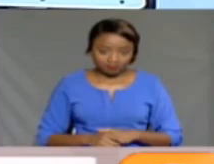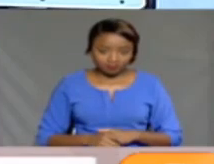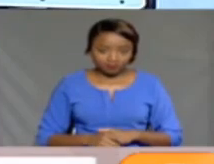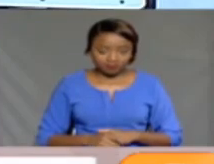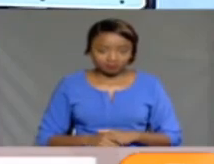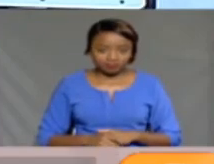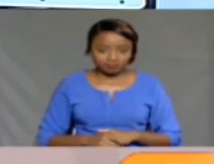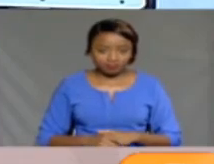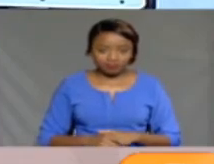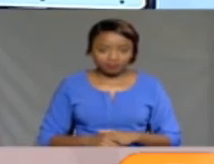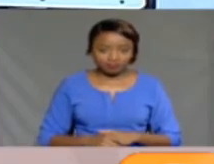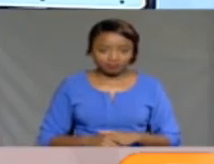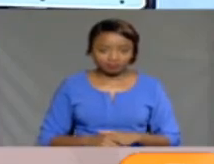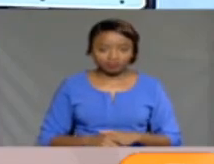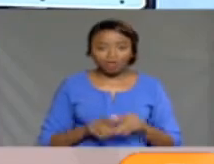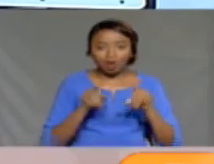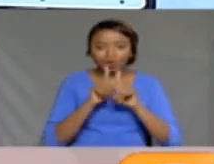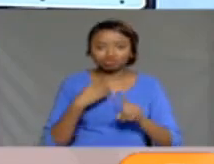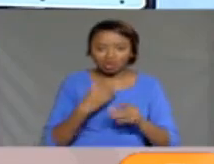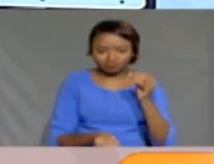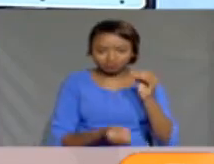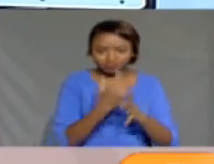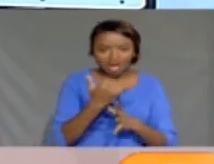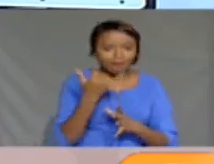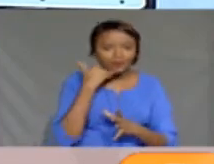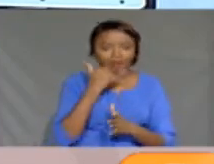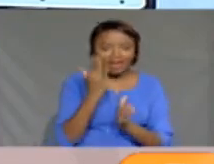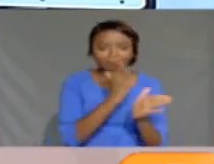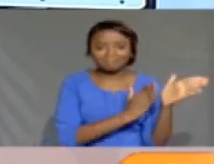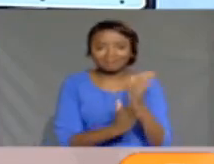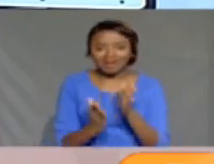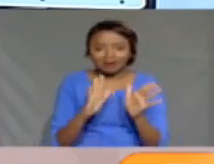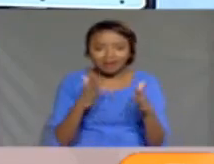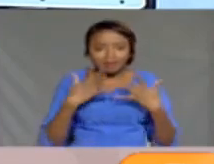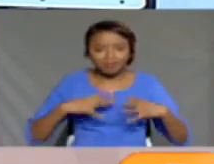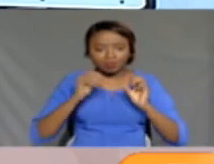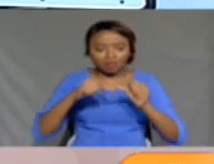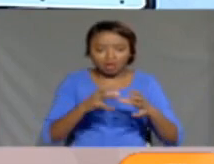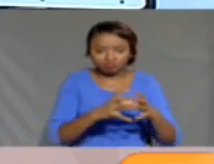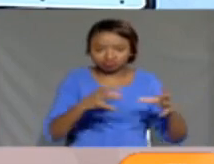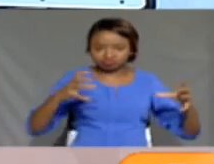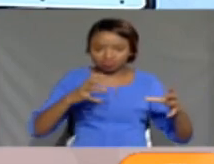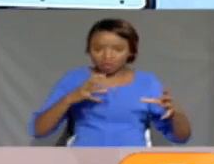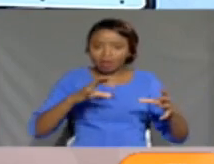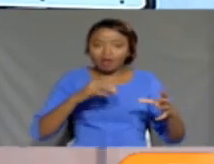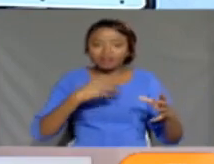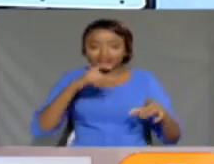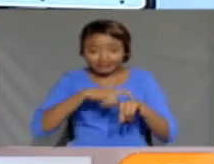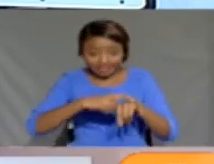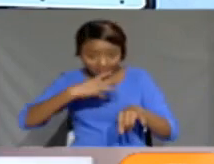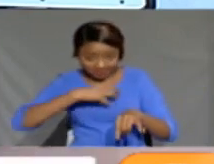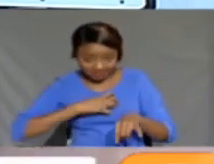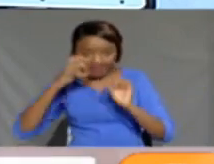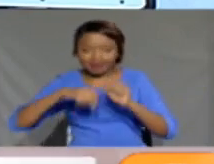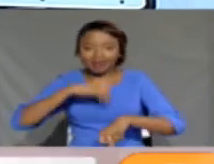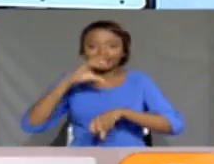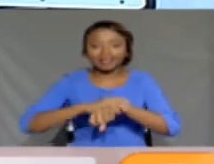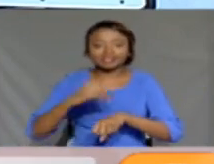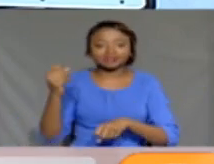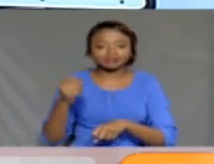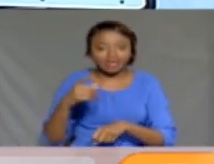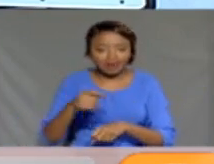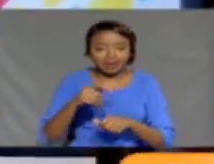Fund administrator Octagon Pensions has launched a mobile-based scheme aimed at expanding pensions coverage in the informal sector.